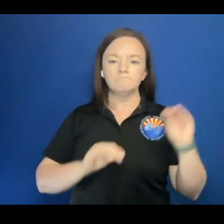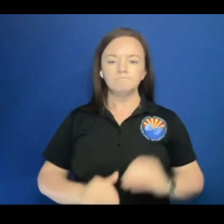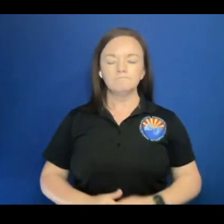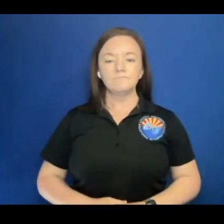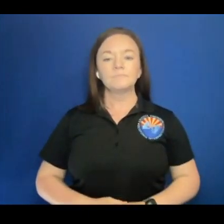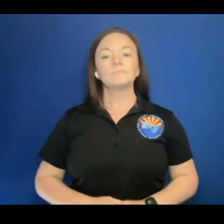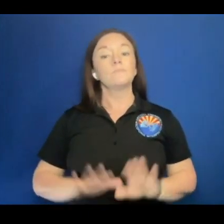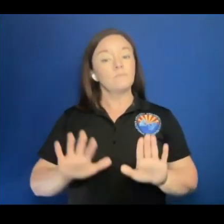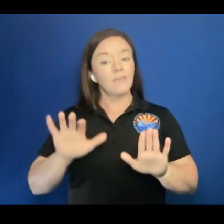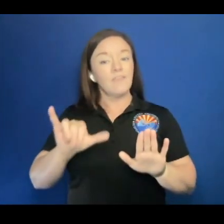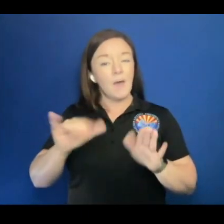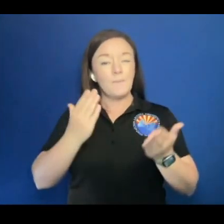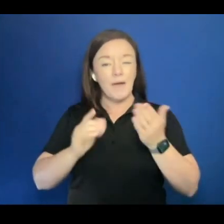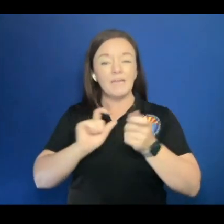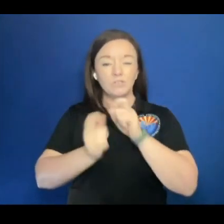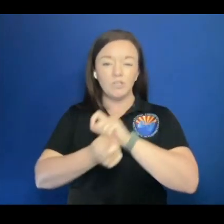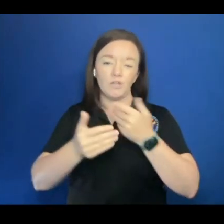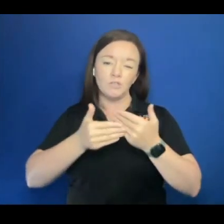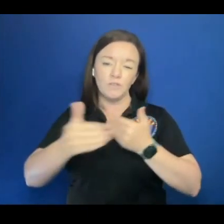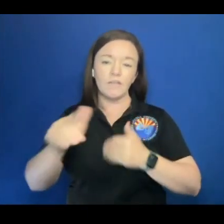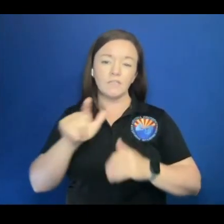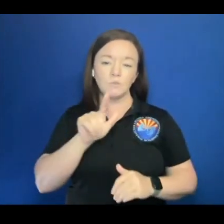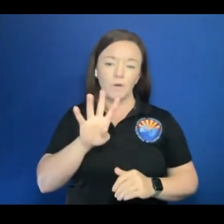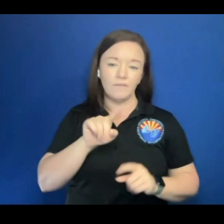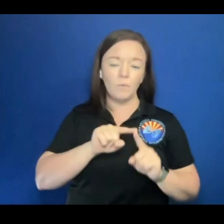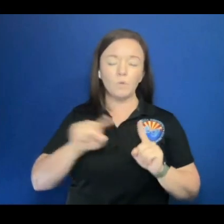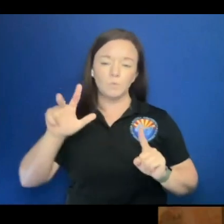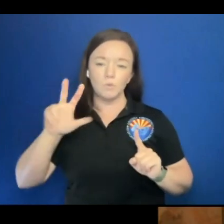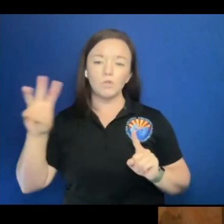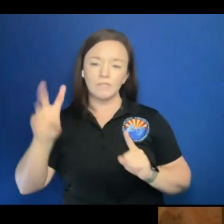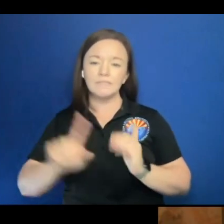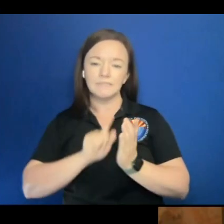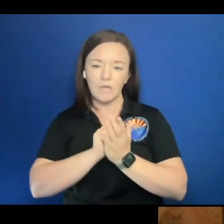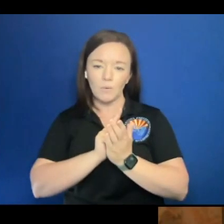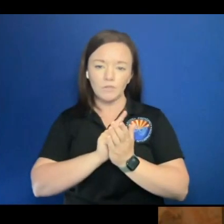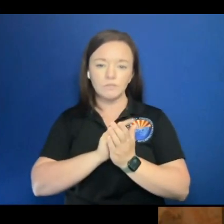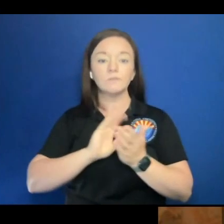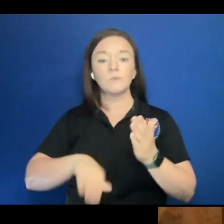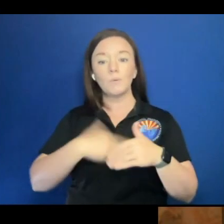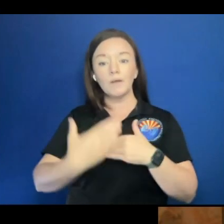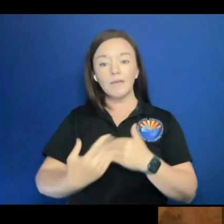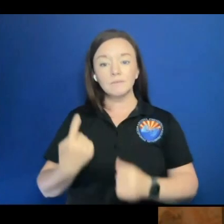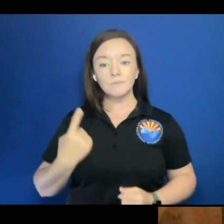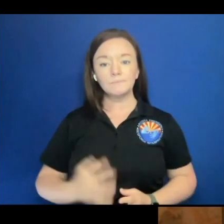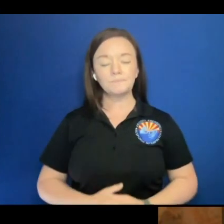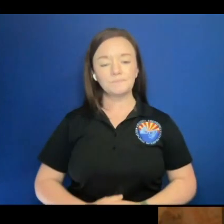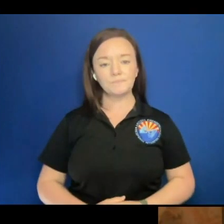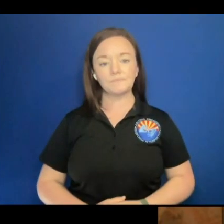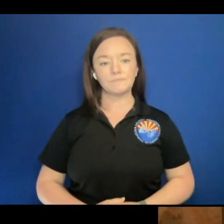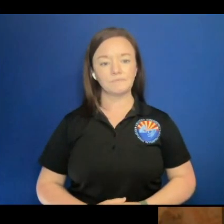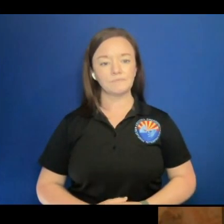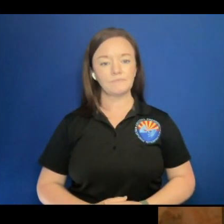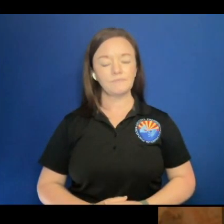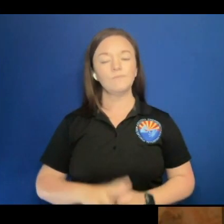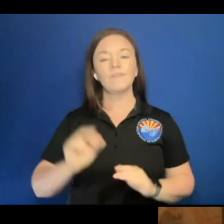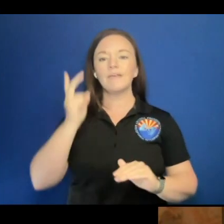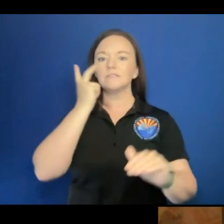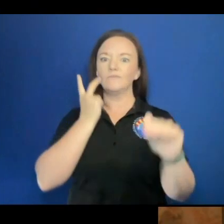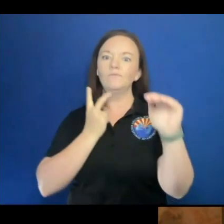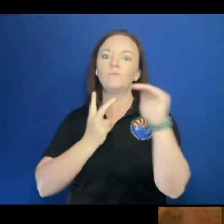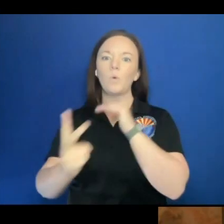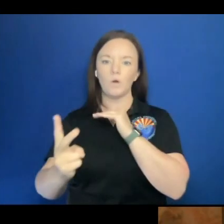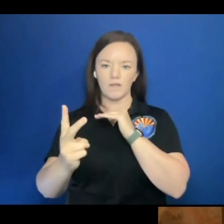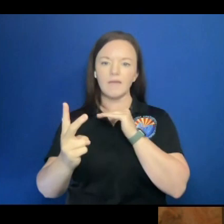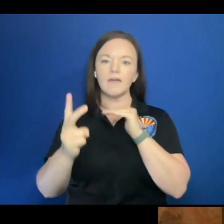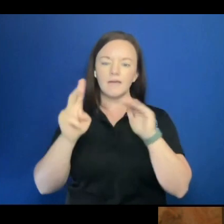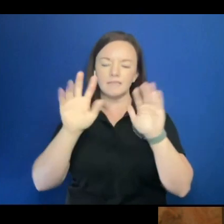may change in the next 24 to 36 hours. So if we go to the next image. So here is a forecast